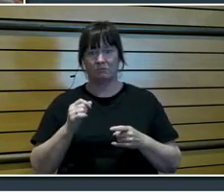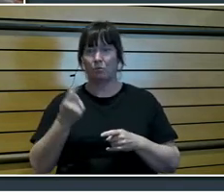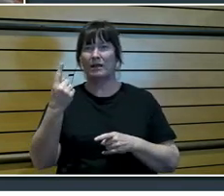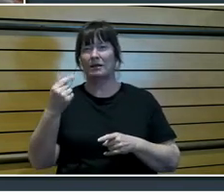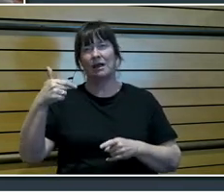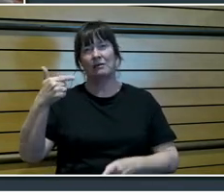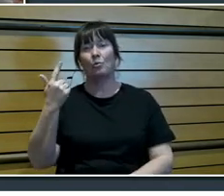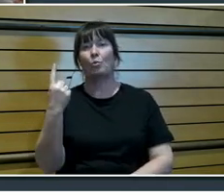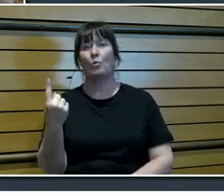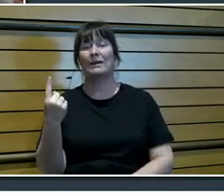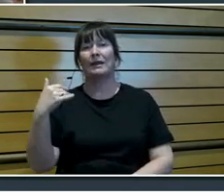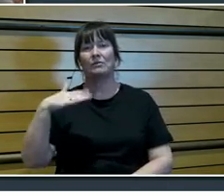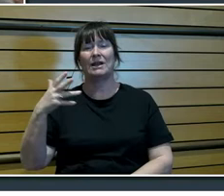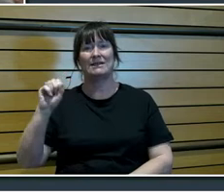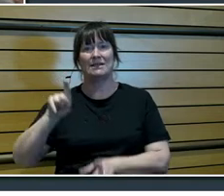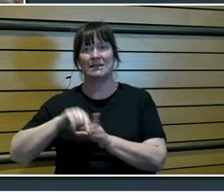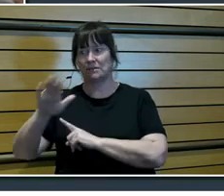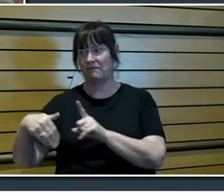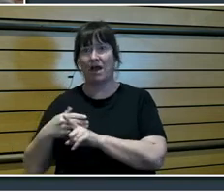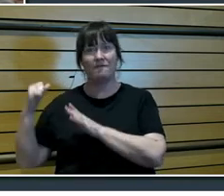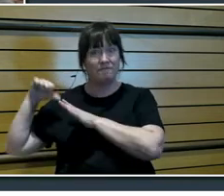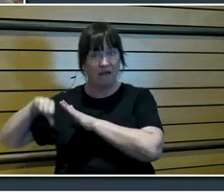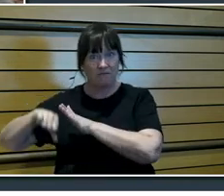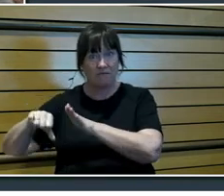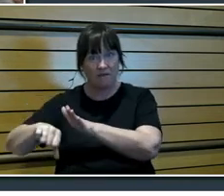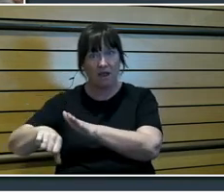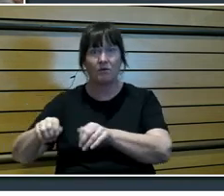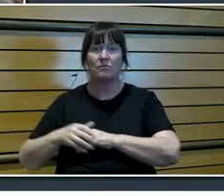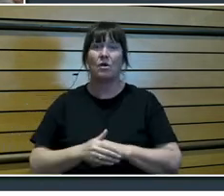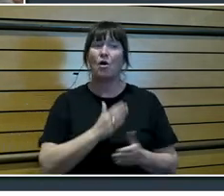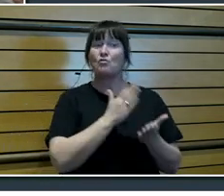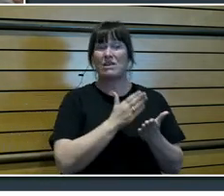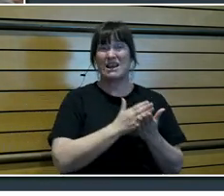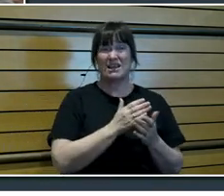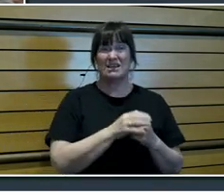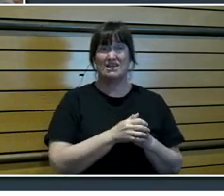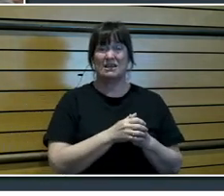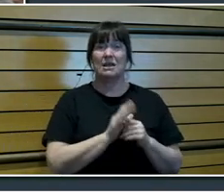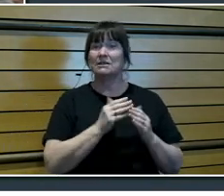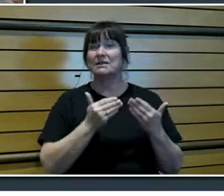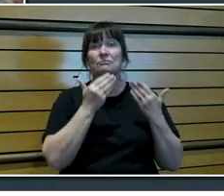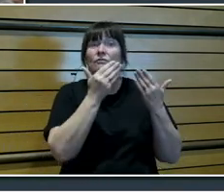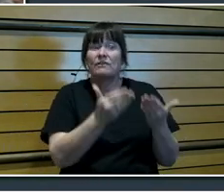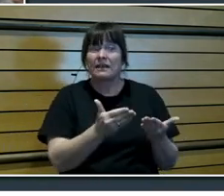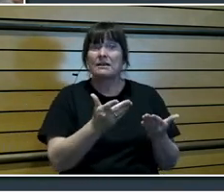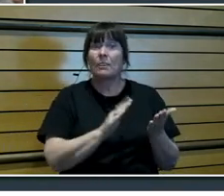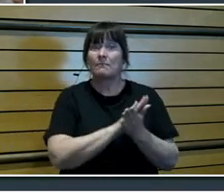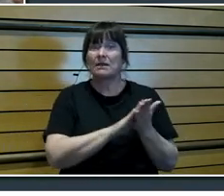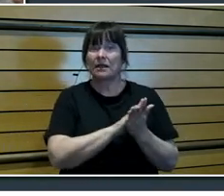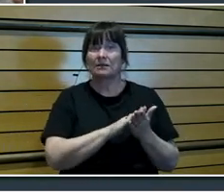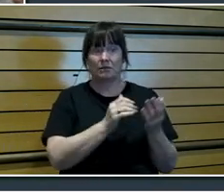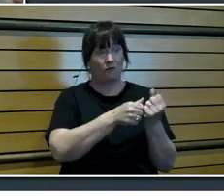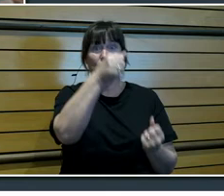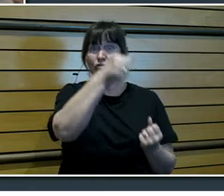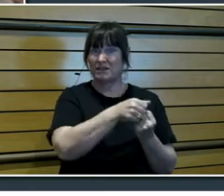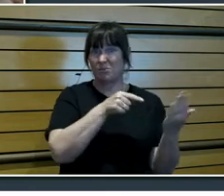181 years. It's a simple, some could say churlish mechanism that doesn't reflect the intent of our founding